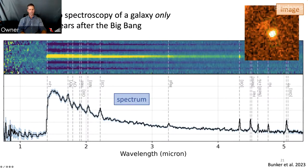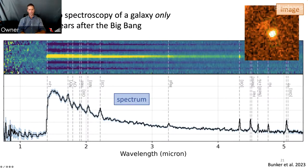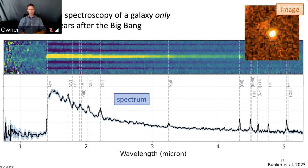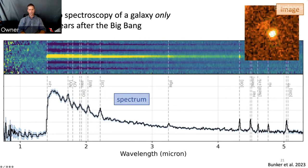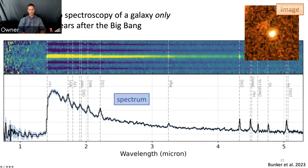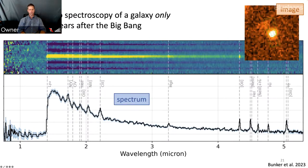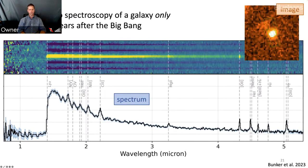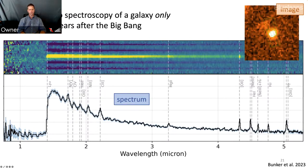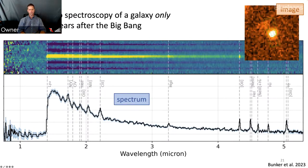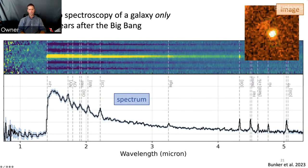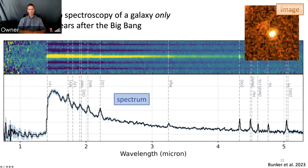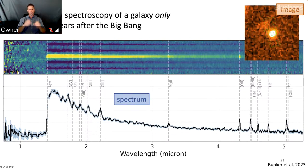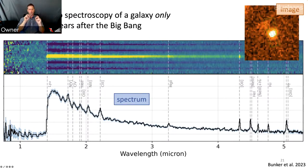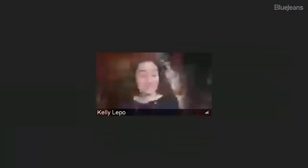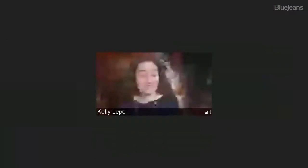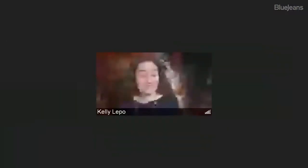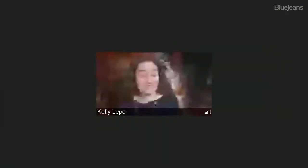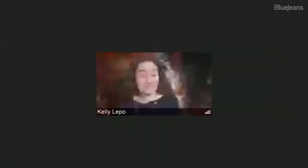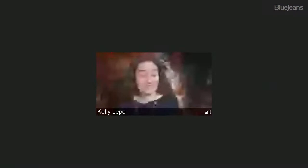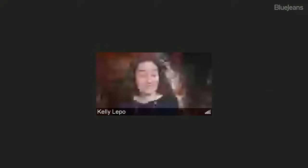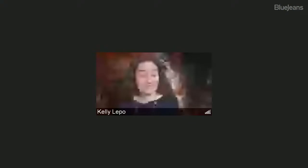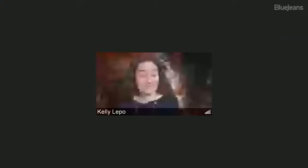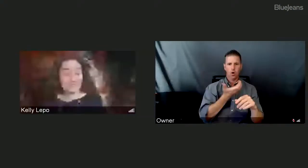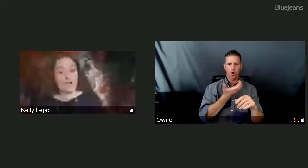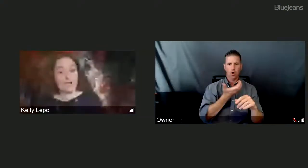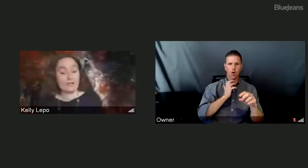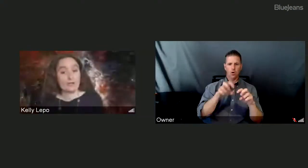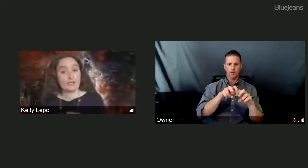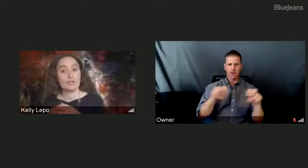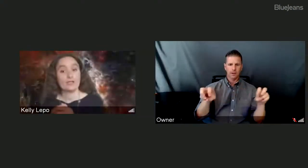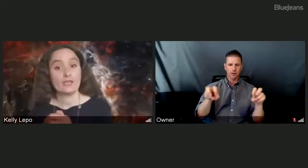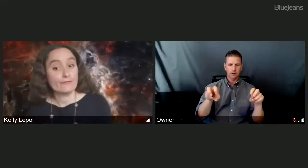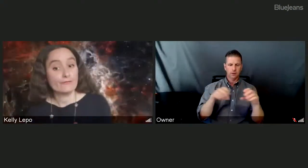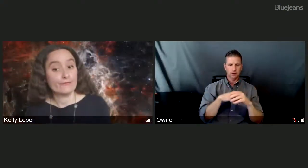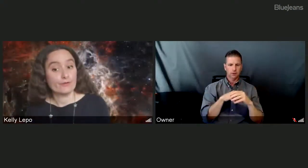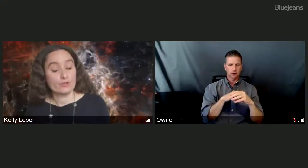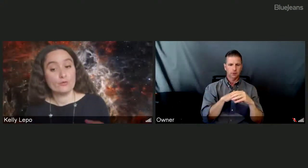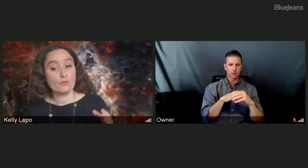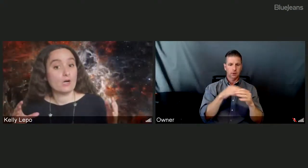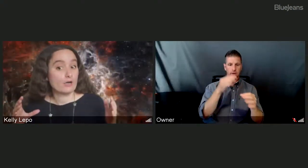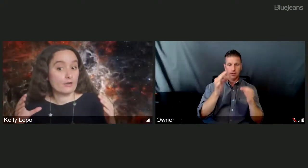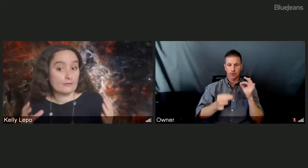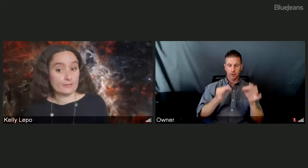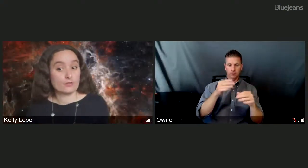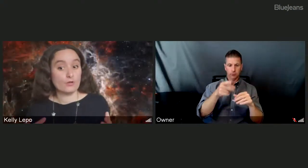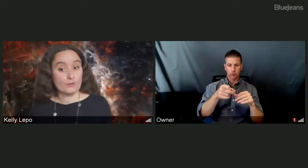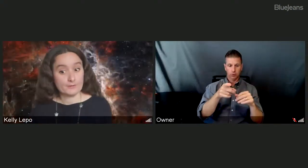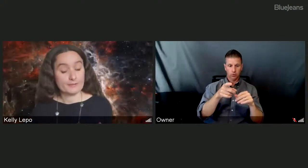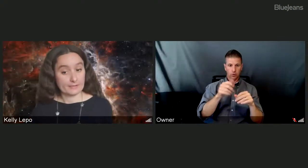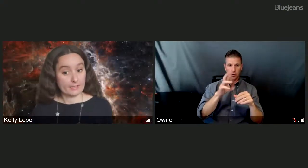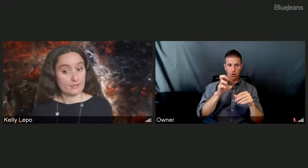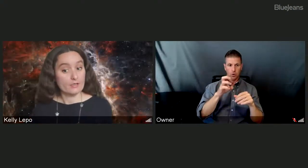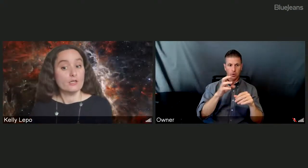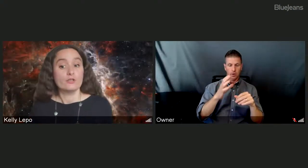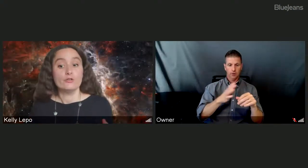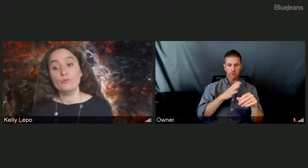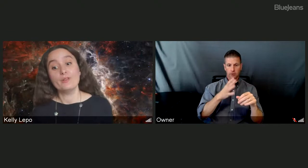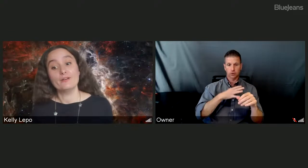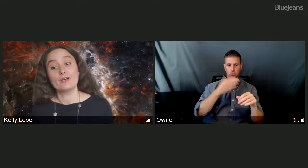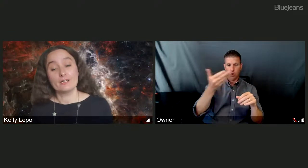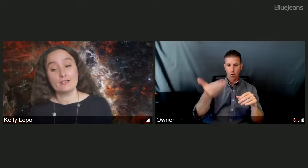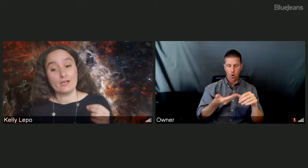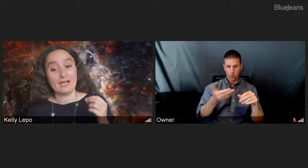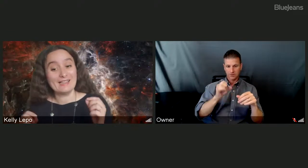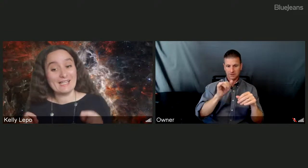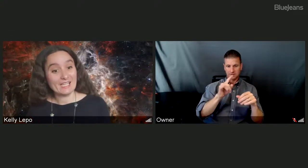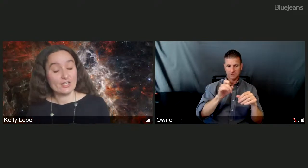Okay. So thanks to all of our panelists. If you are an official host site, you will